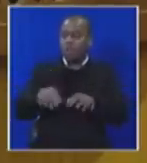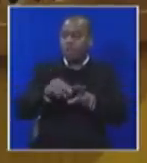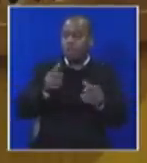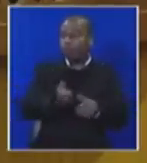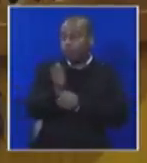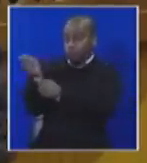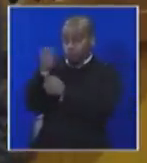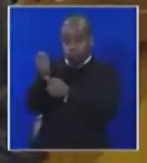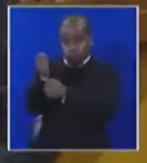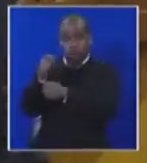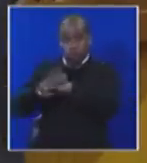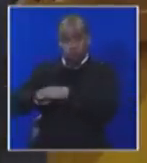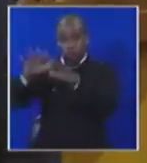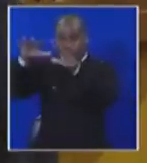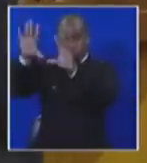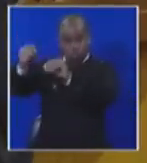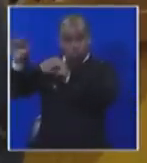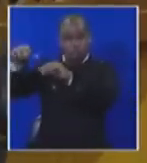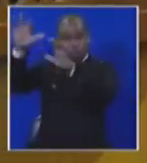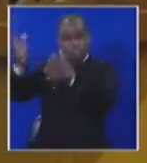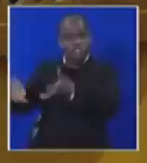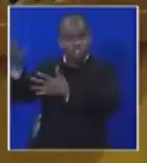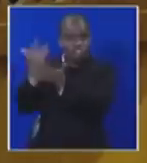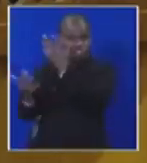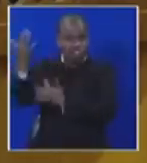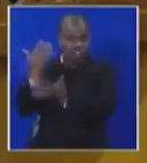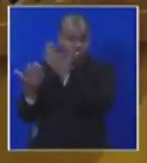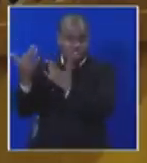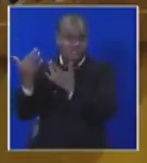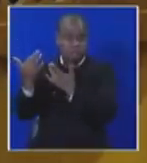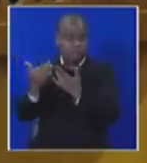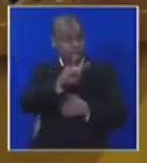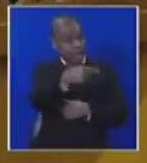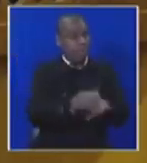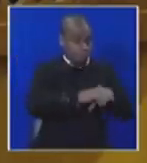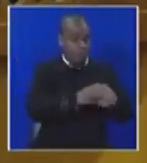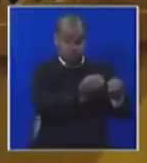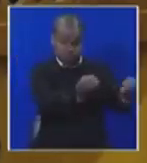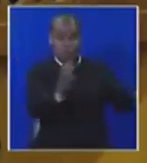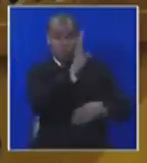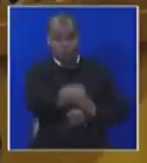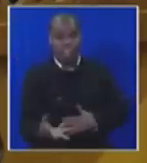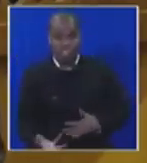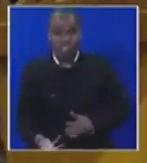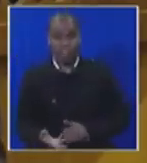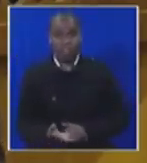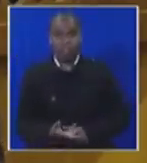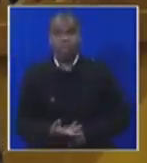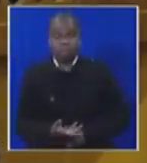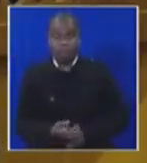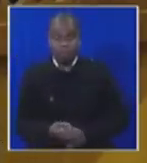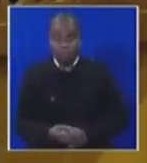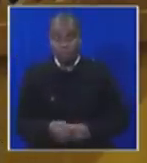Nabanye bazawufuneka bafumana amachefu. The other people that need to get a handkerchief are the Honourable Nxesi, the